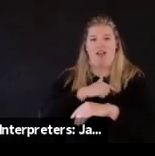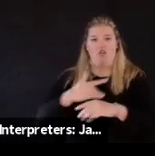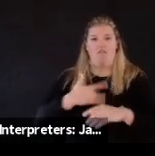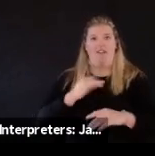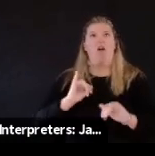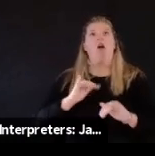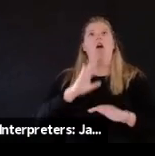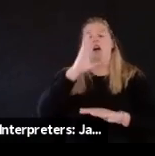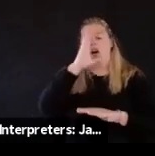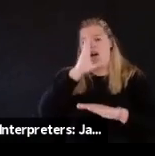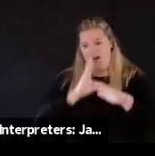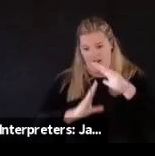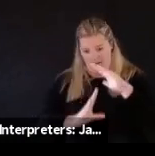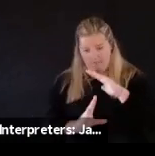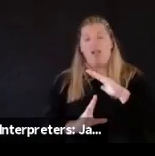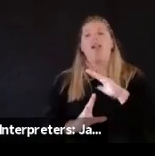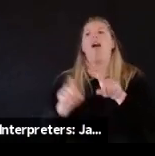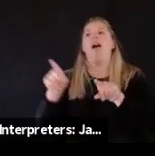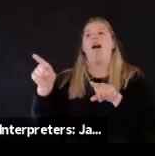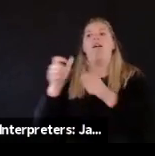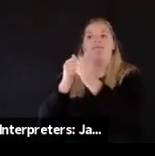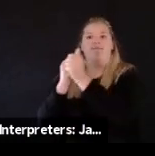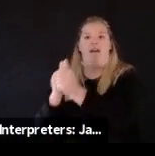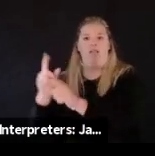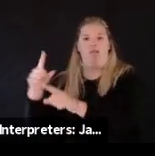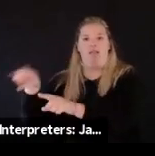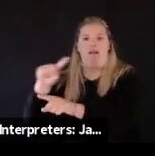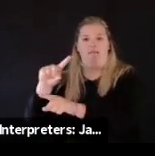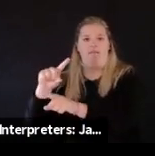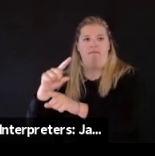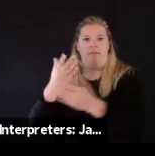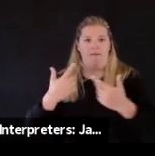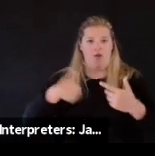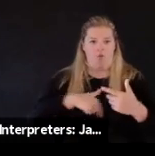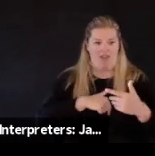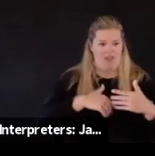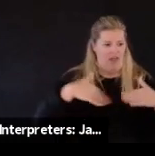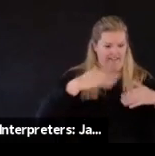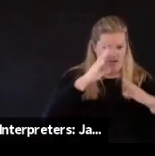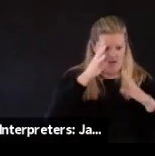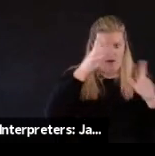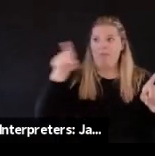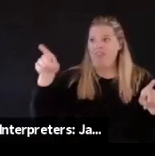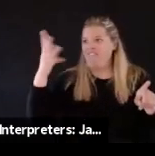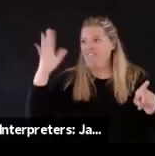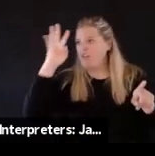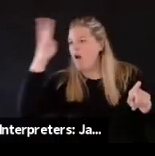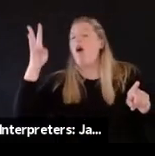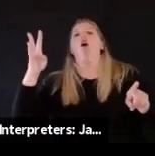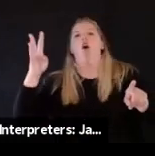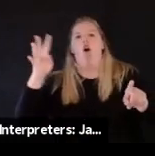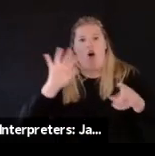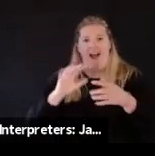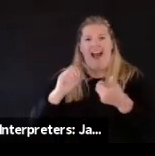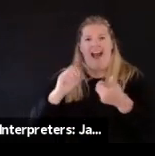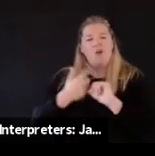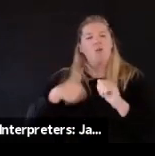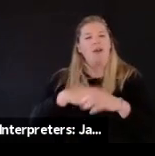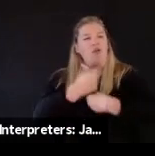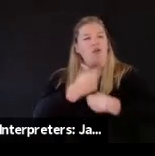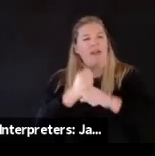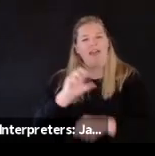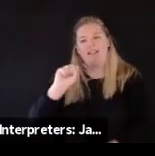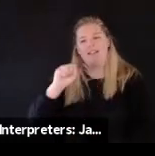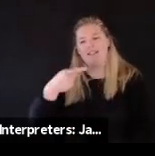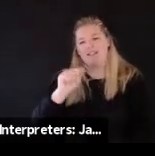that there is ways to do this that maybe we haven't thought of. So how do we create that space and share that space?